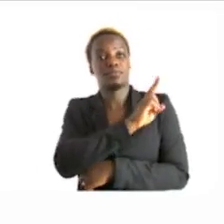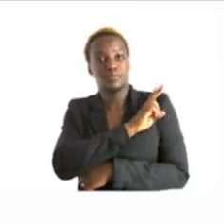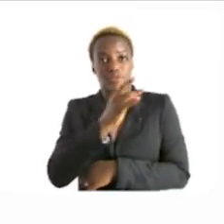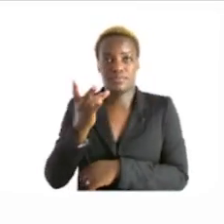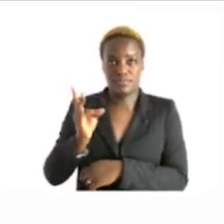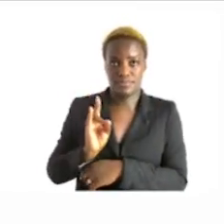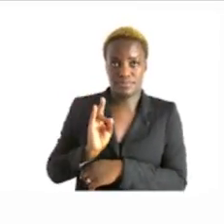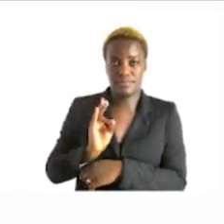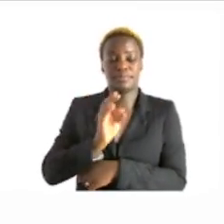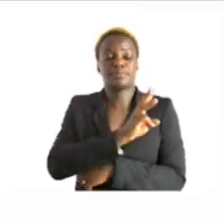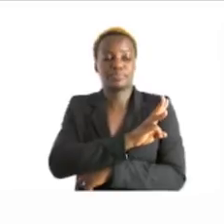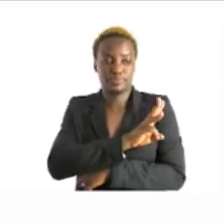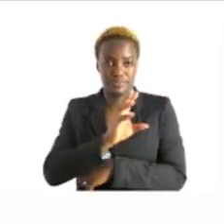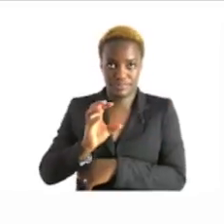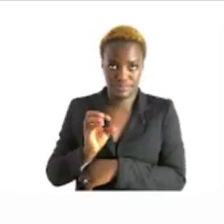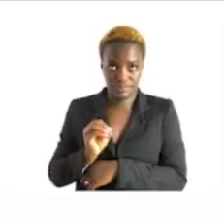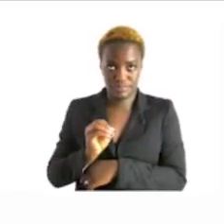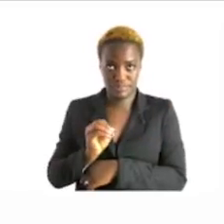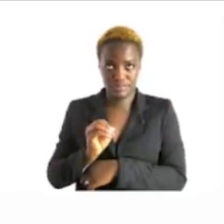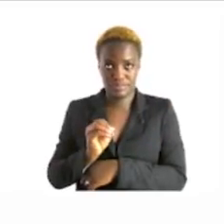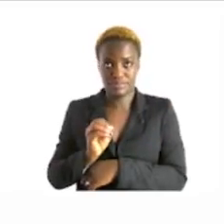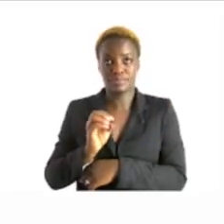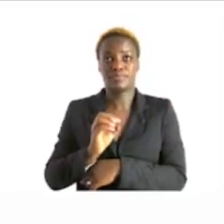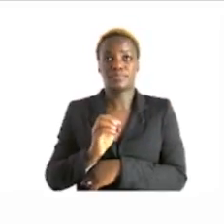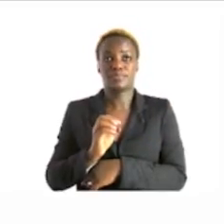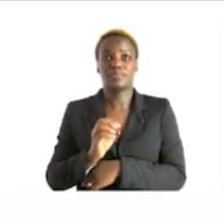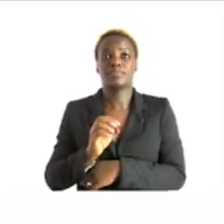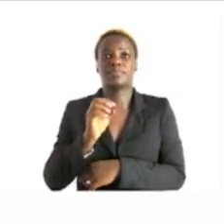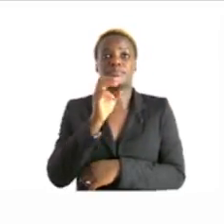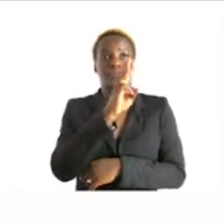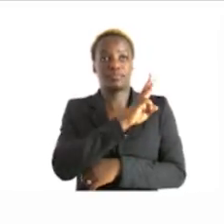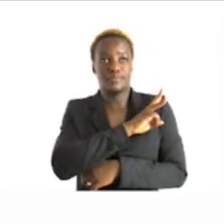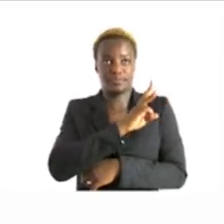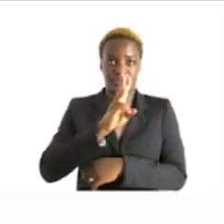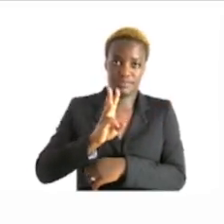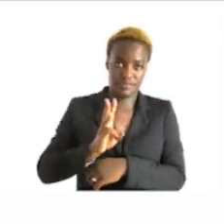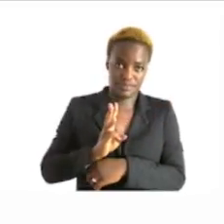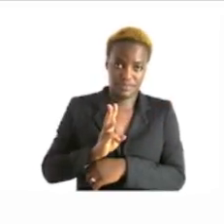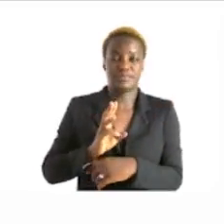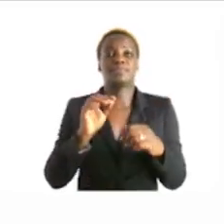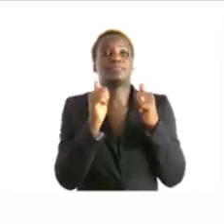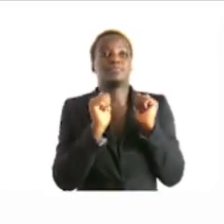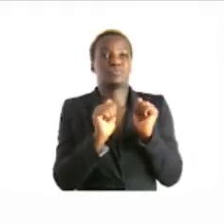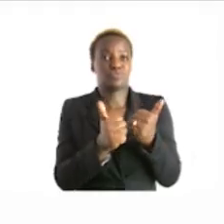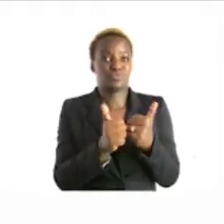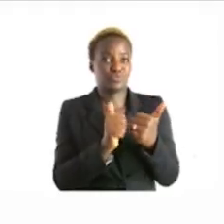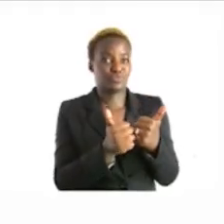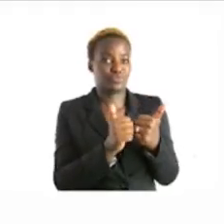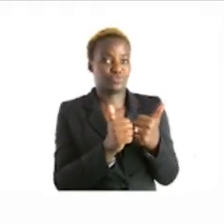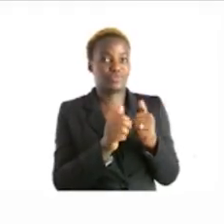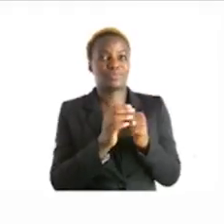thirty thirty thirty thirty three that is beautiful now how about